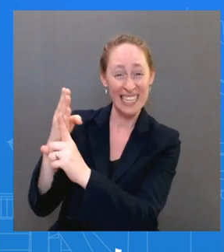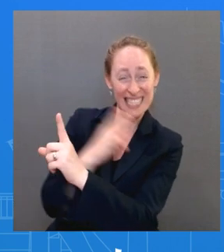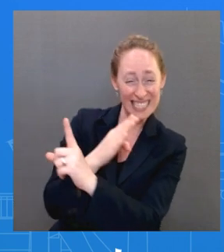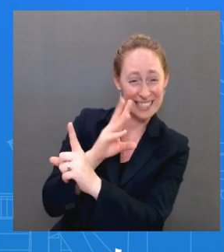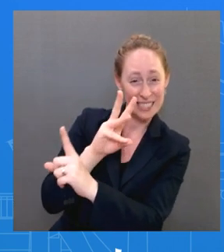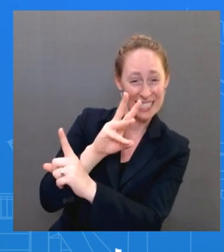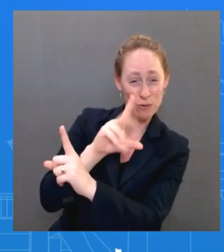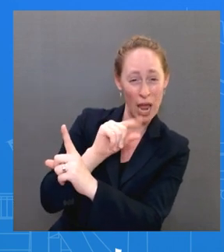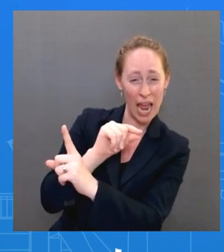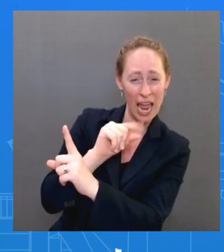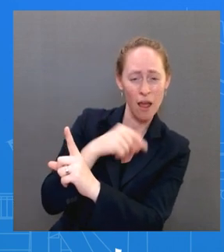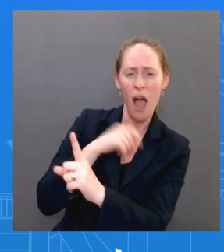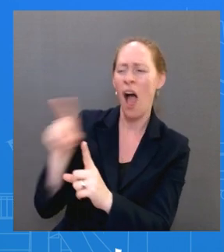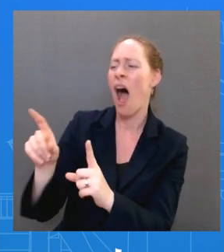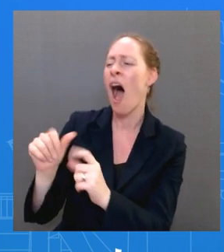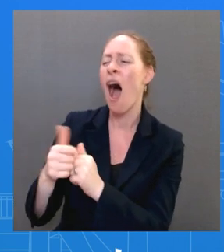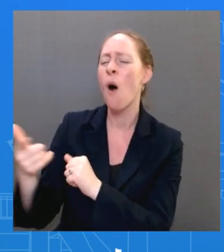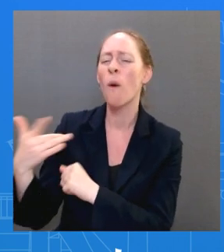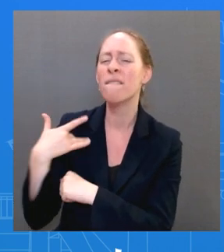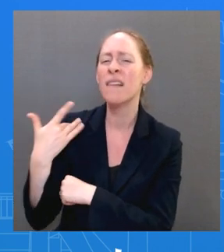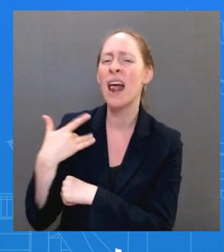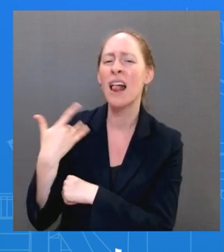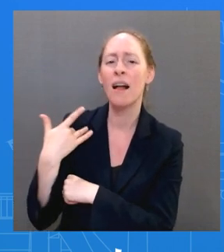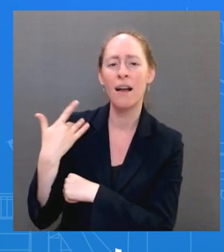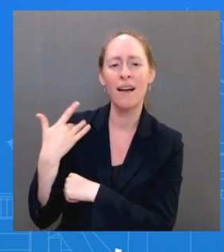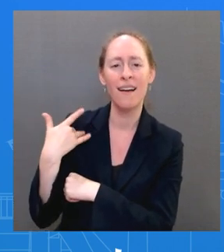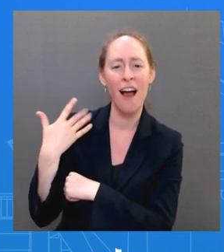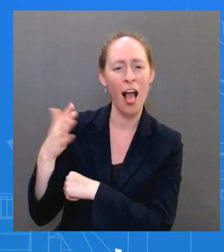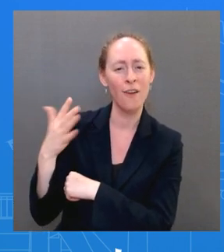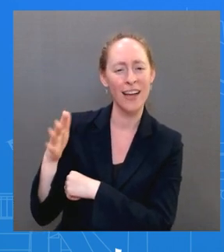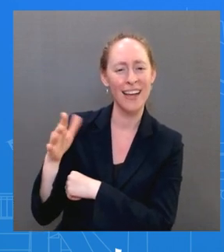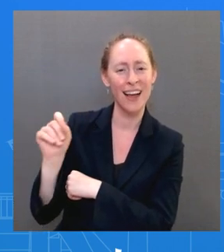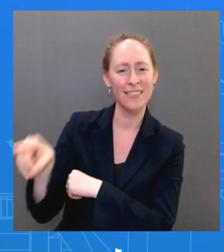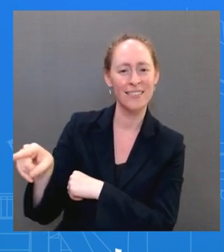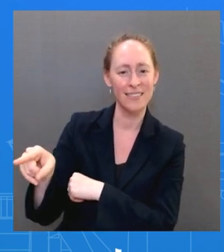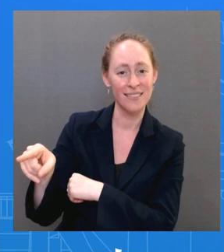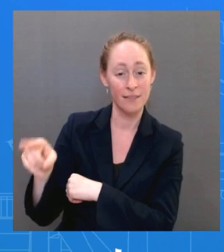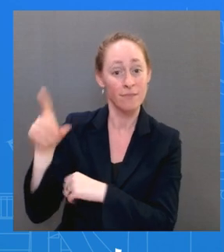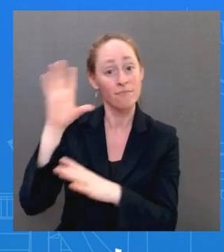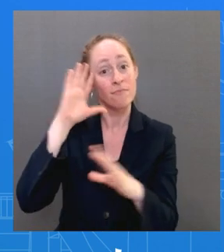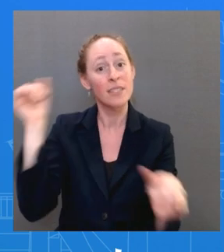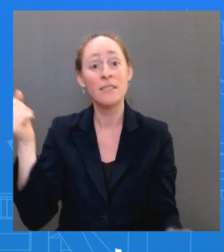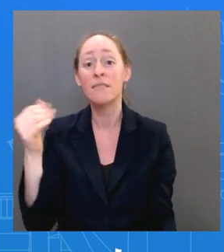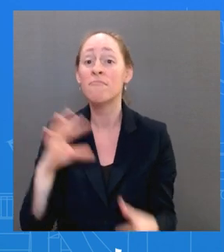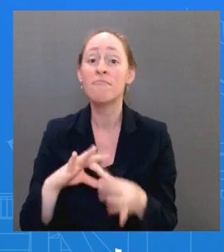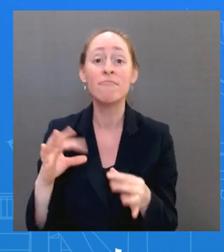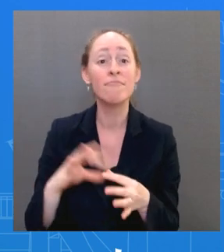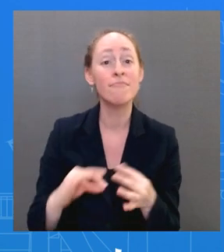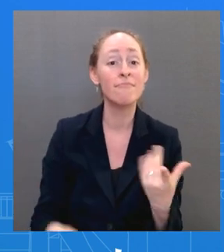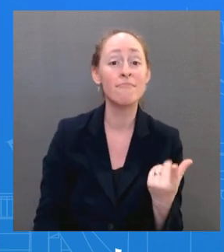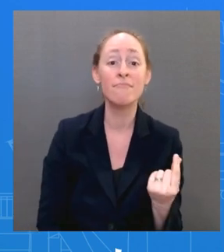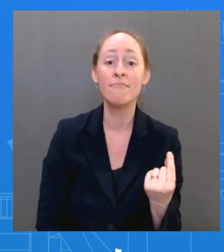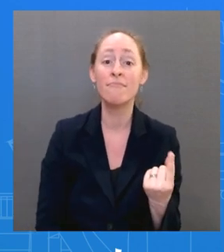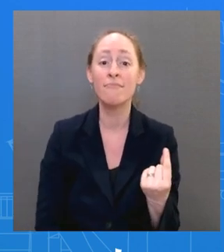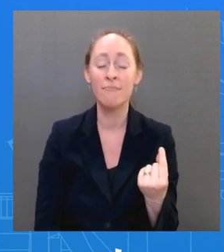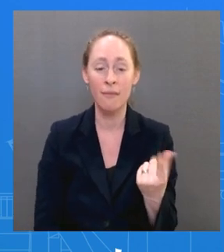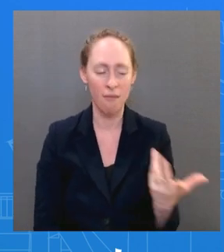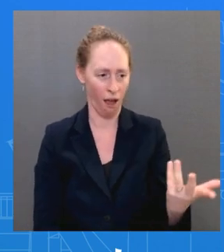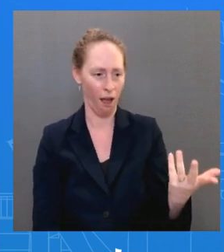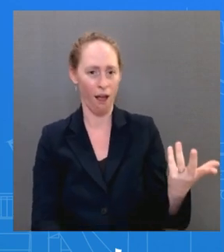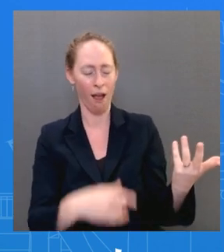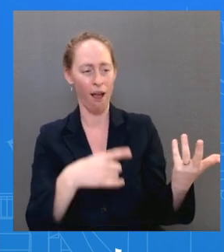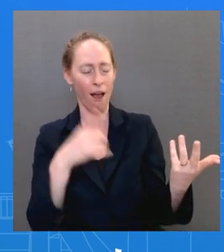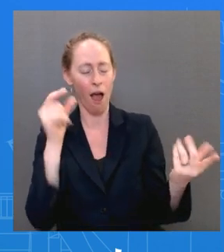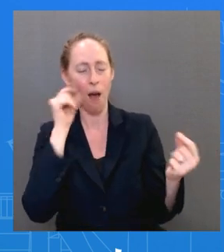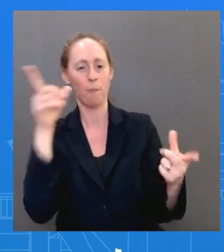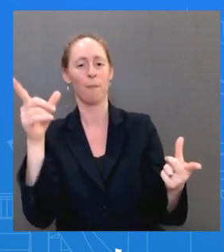he'd be like, probably would tell me that he would be feeling better if I hadn't called and woken him. But, you know, obviously he was seen early this morning, he